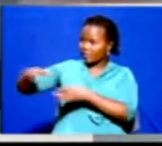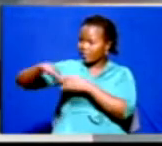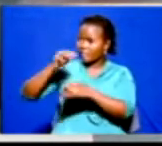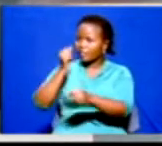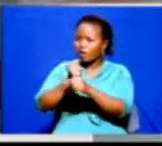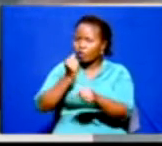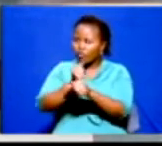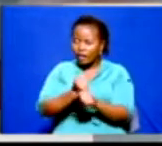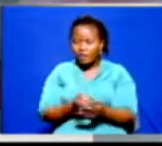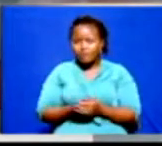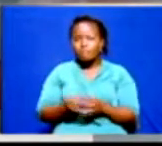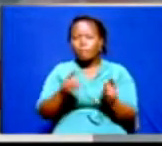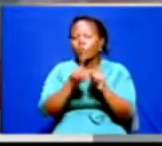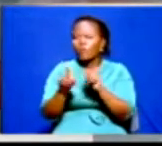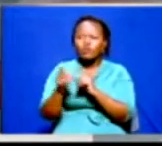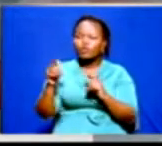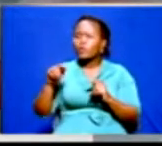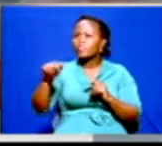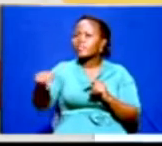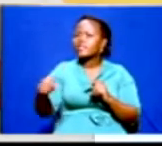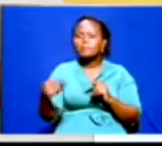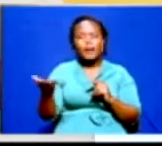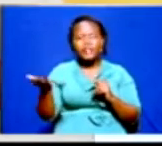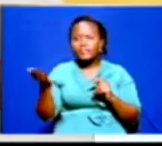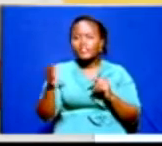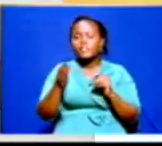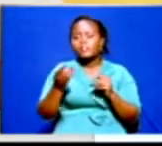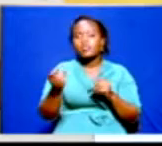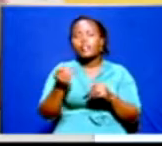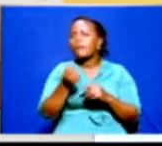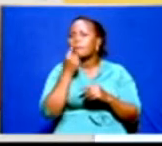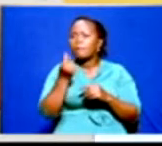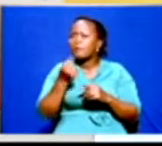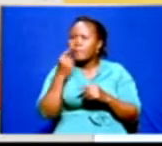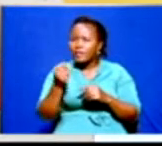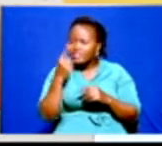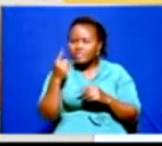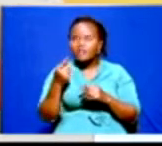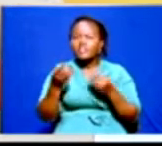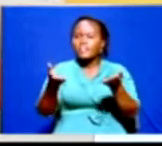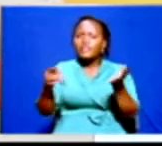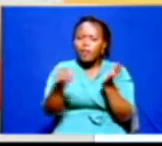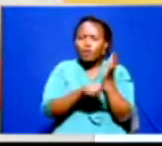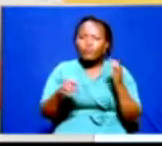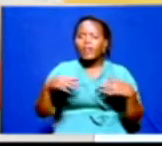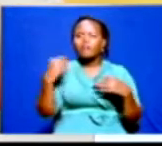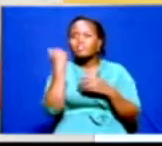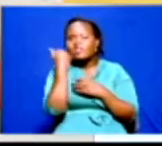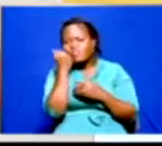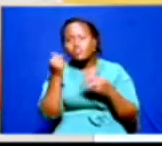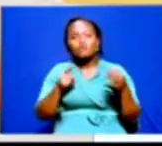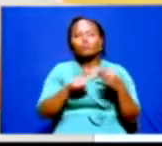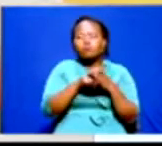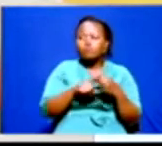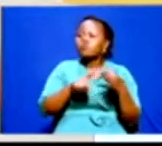also looking at the demands in the world of medicine, right now we are having emerging diseases, we are having an increasing demand